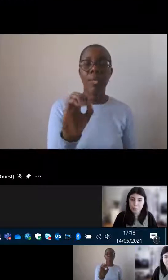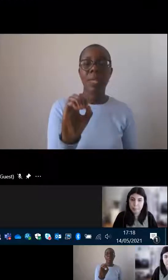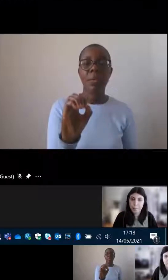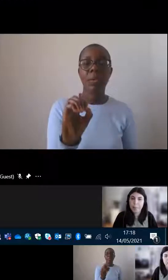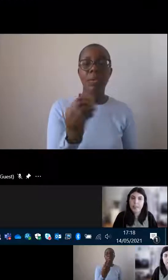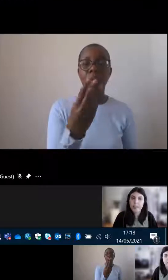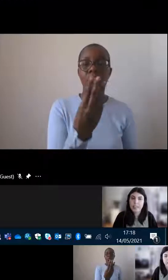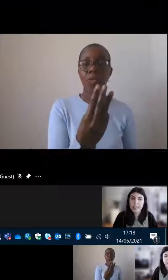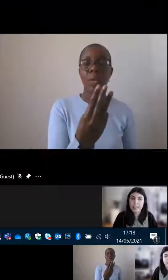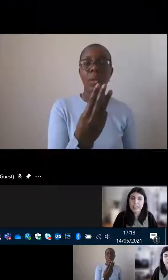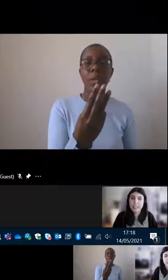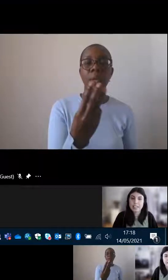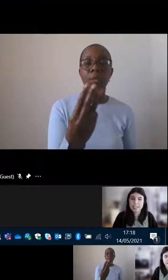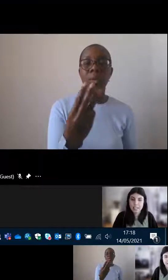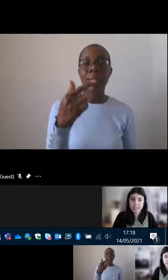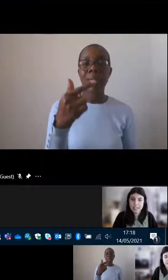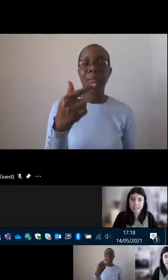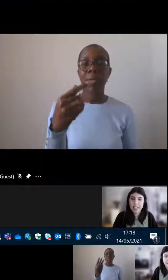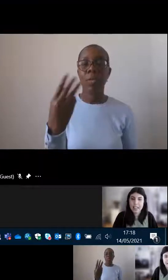3373